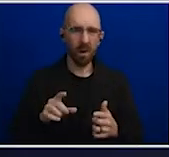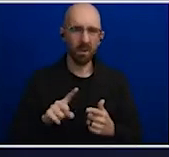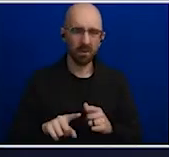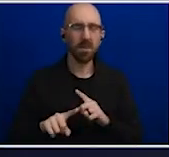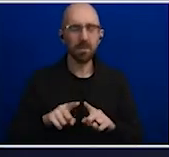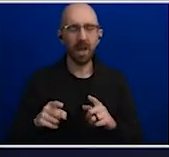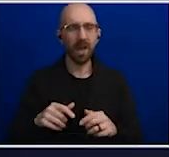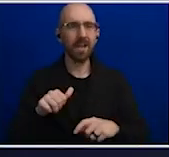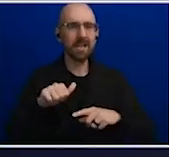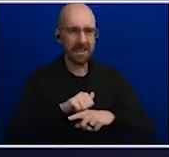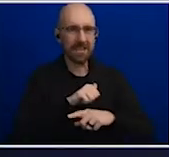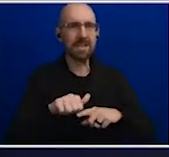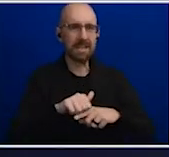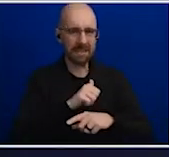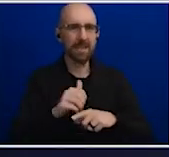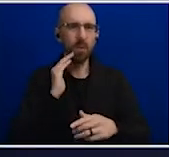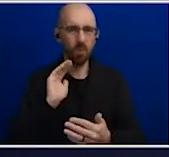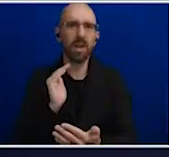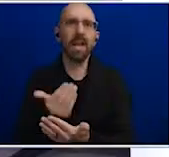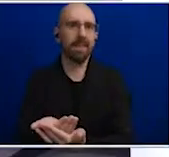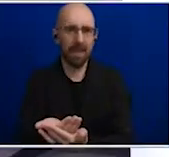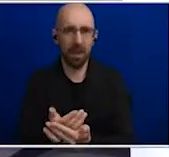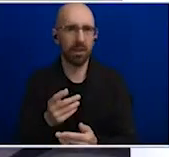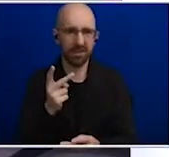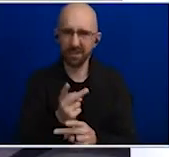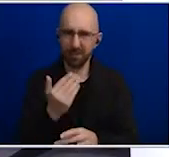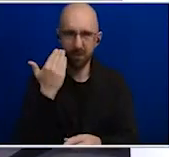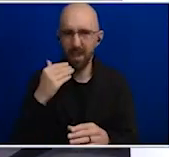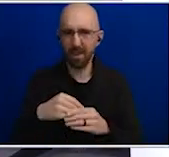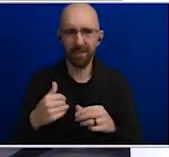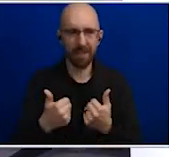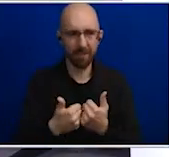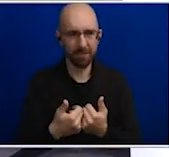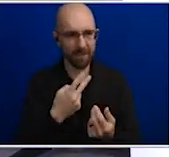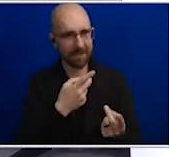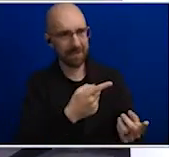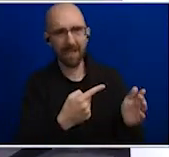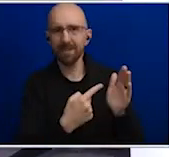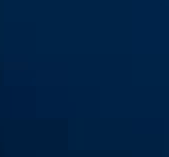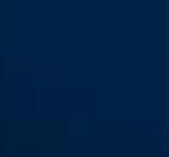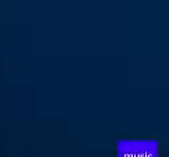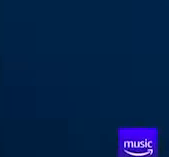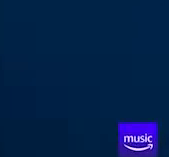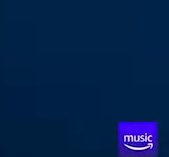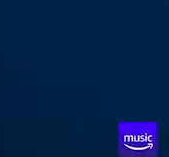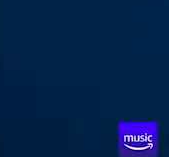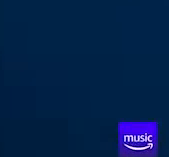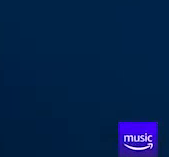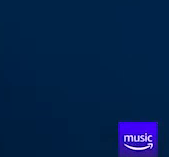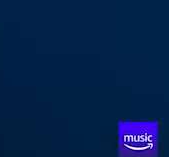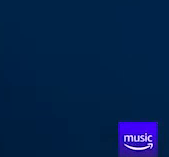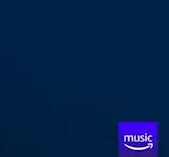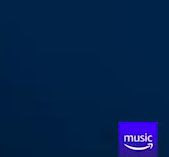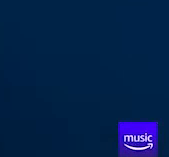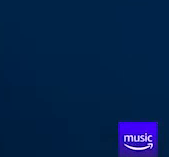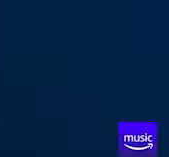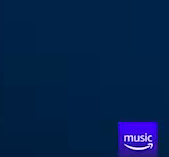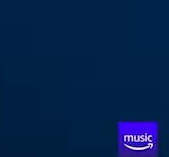if you just keep your head in the game. So you're sitting next to a shining example of that. Exactly. Thank you, Dr. Zorn. Thank you, Richard. Absolutely.